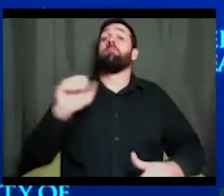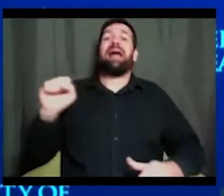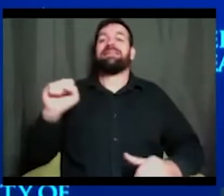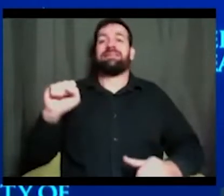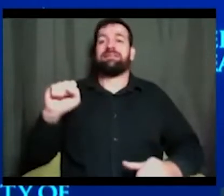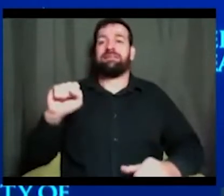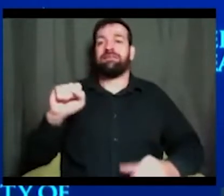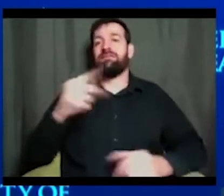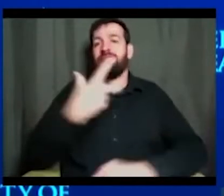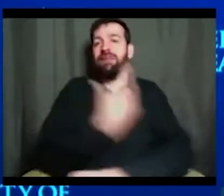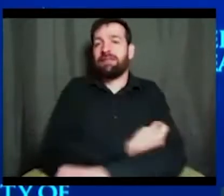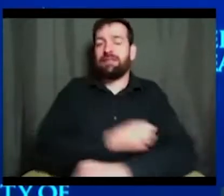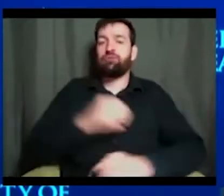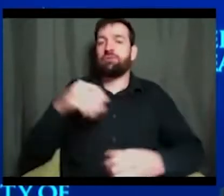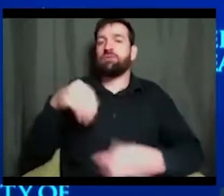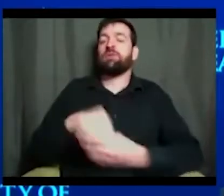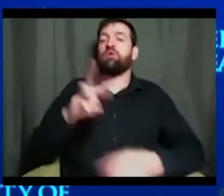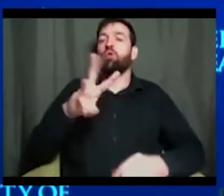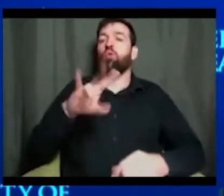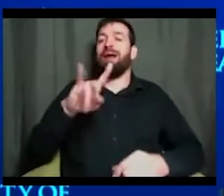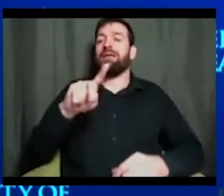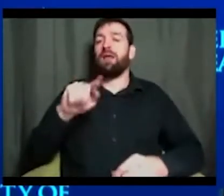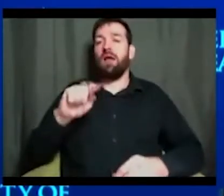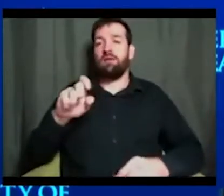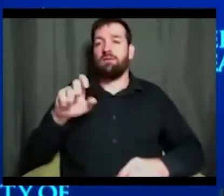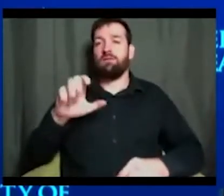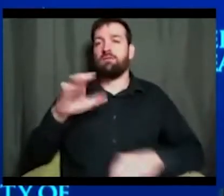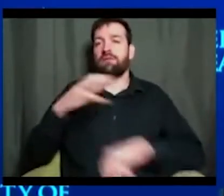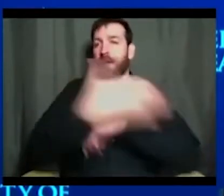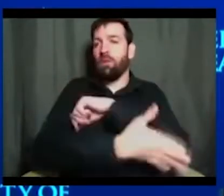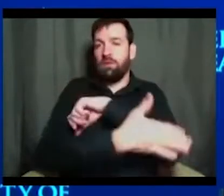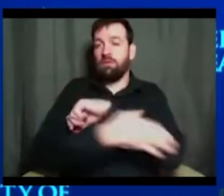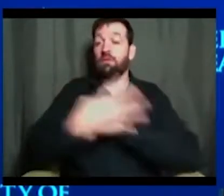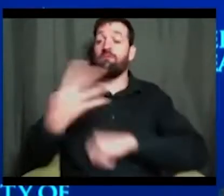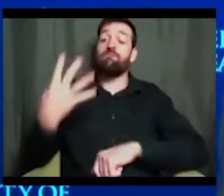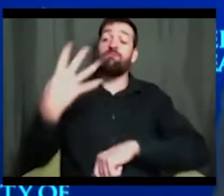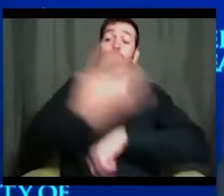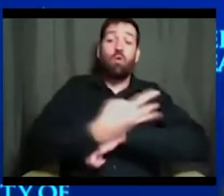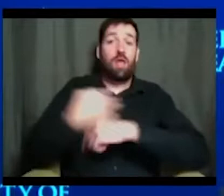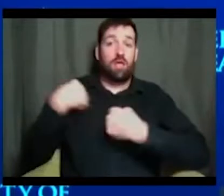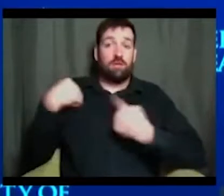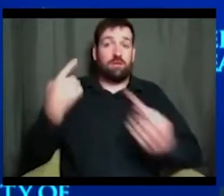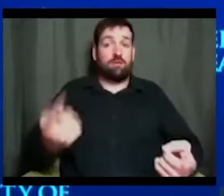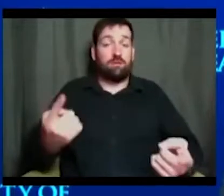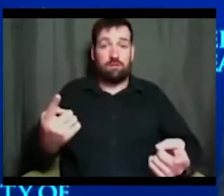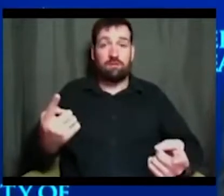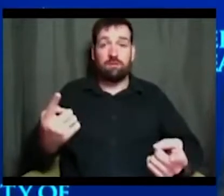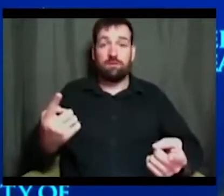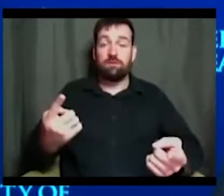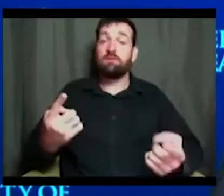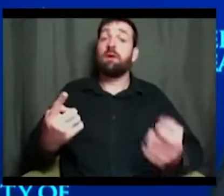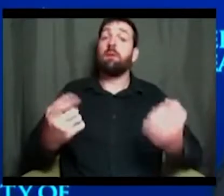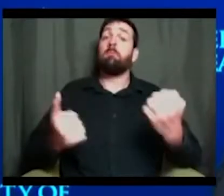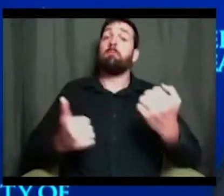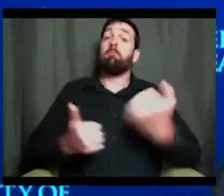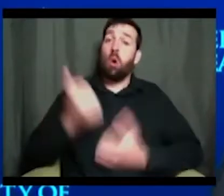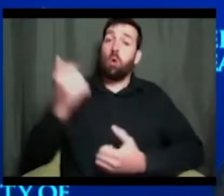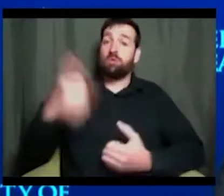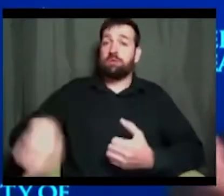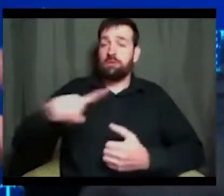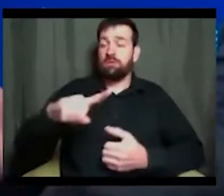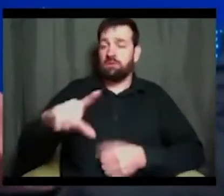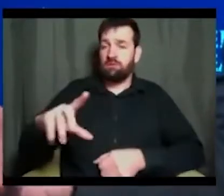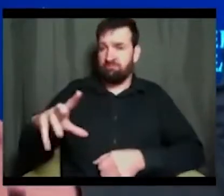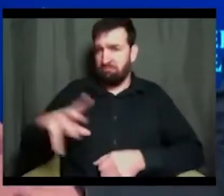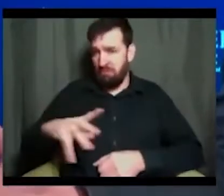Kansas City, Kansas, and we've had 4 days now, and most of those have gone fine, but we really